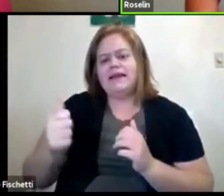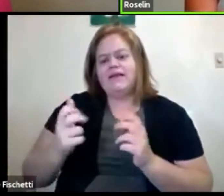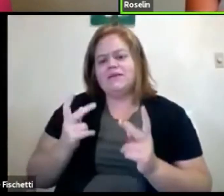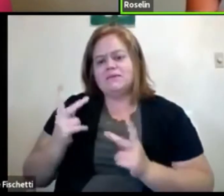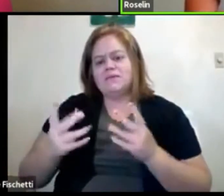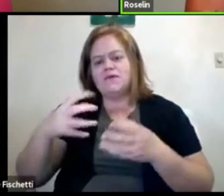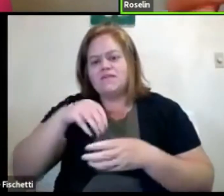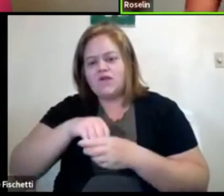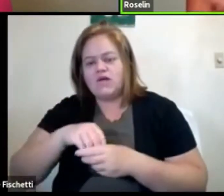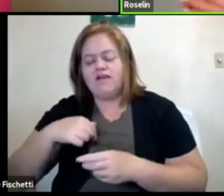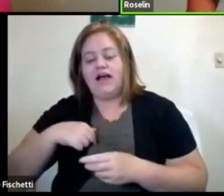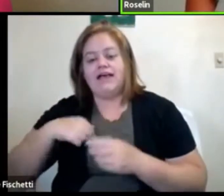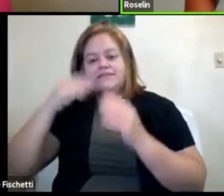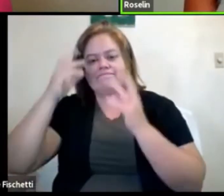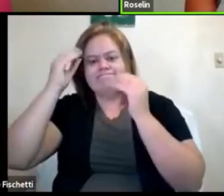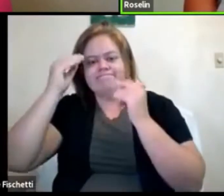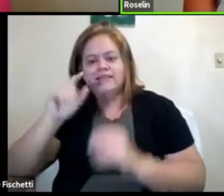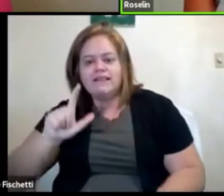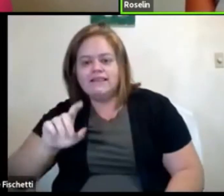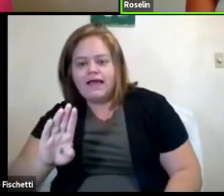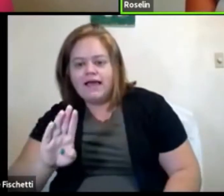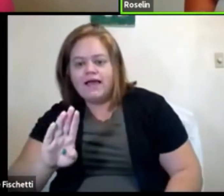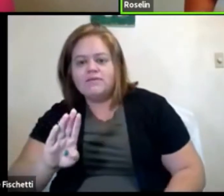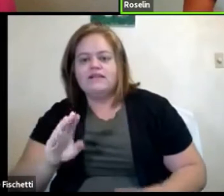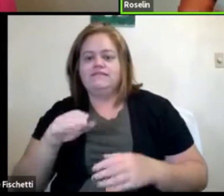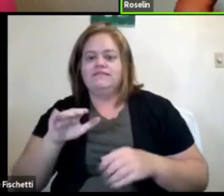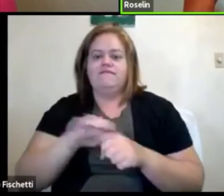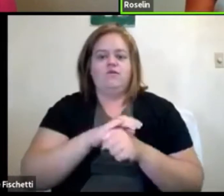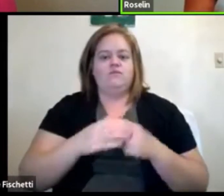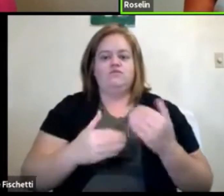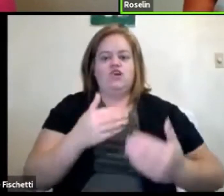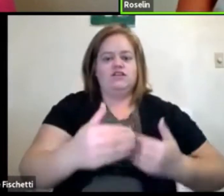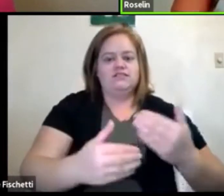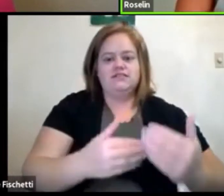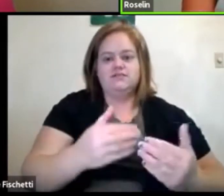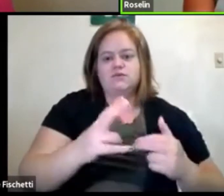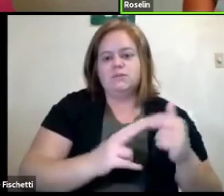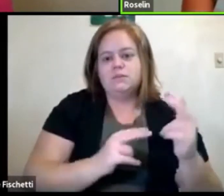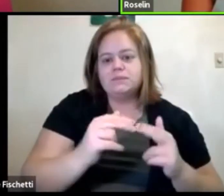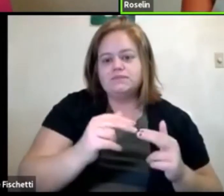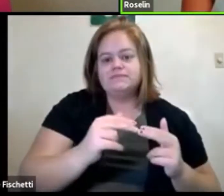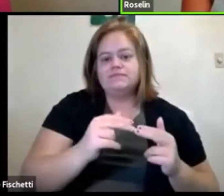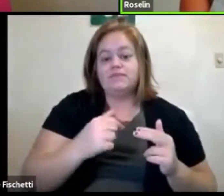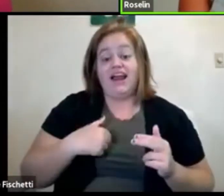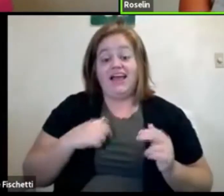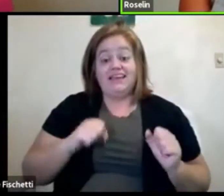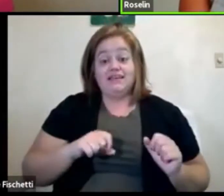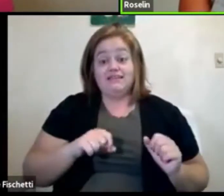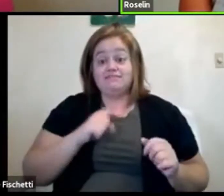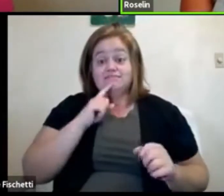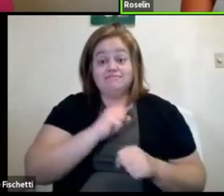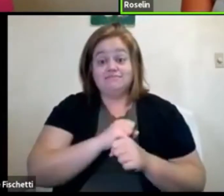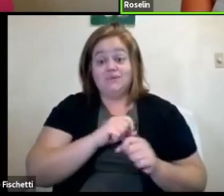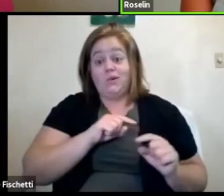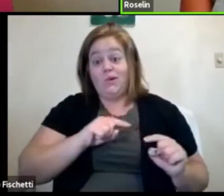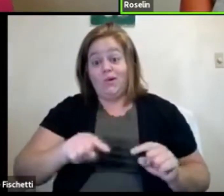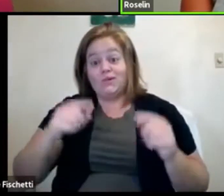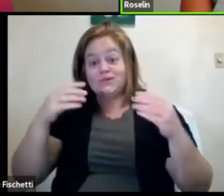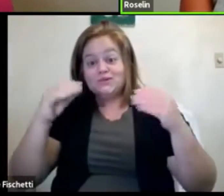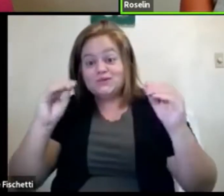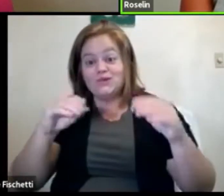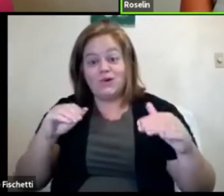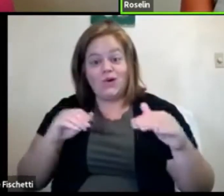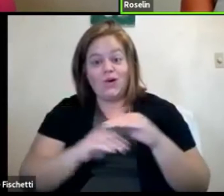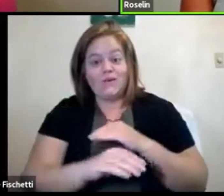I created in the lab, it went through a process, but I'm super proud to be able to go to a store. Like I can walk out today, go to a store, see it on